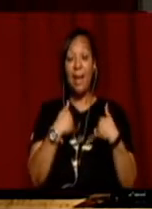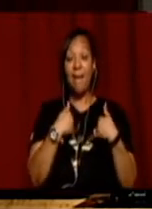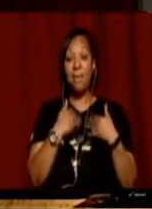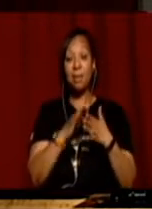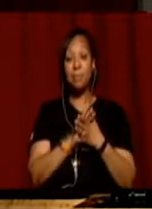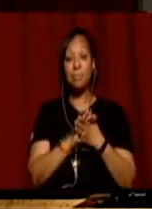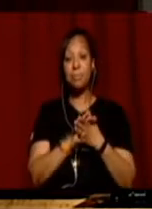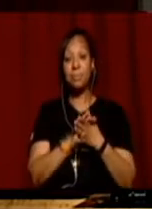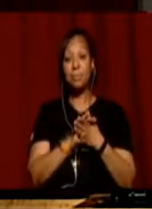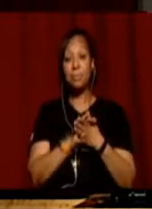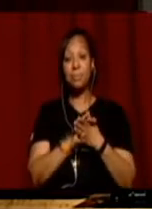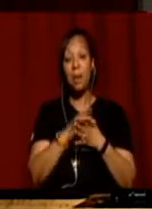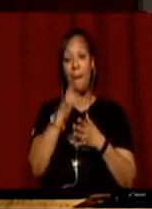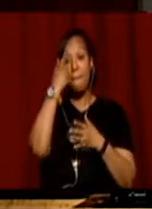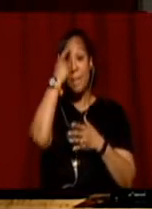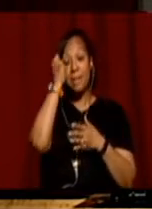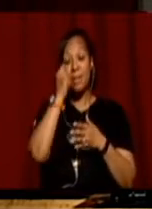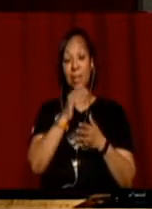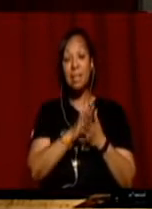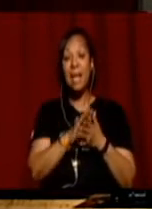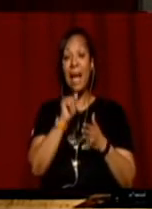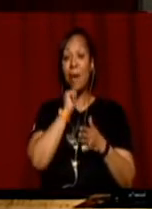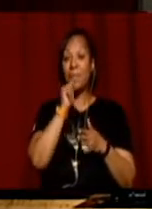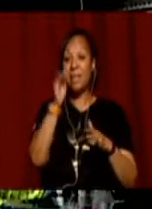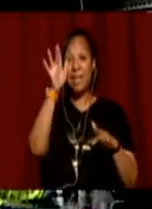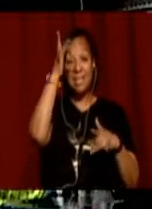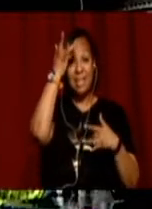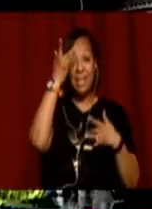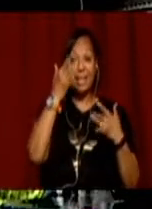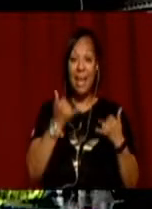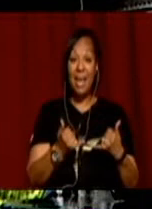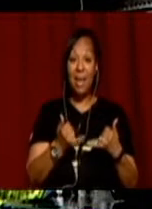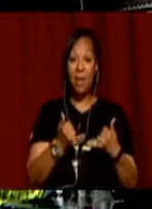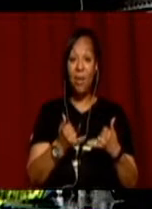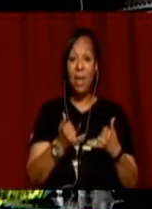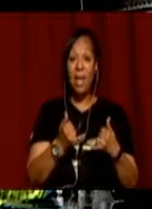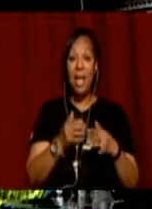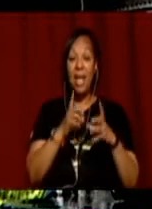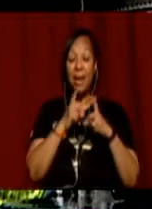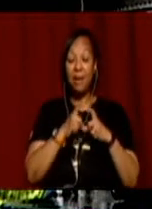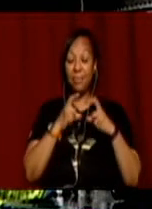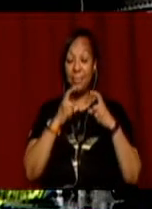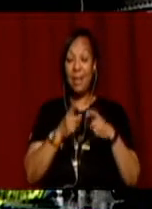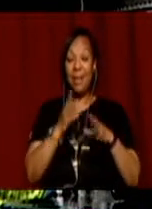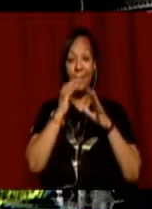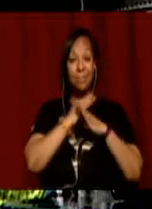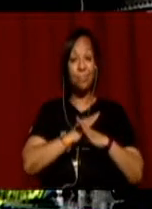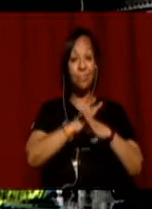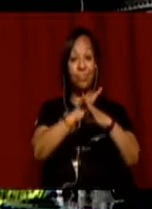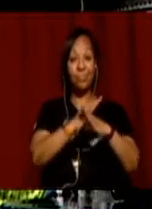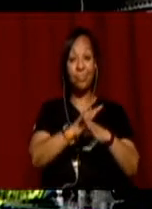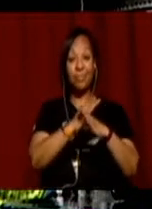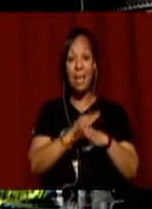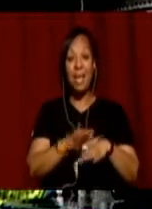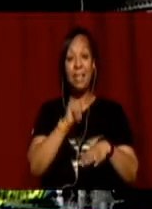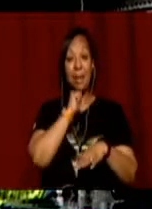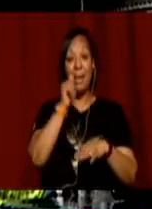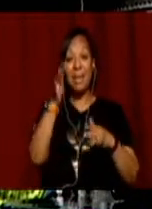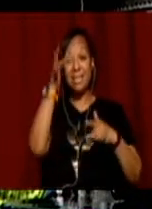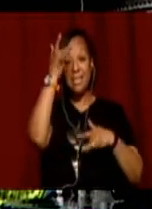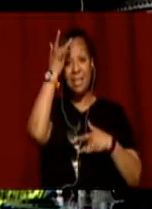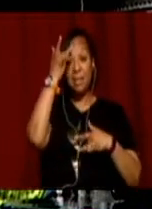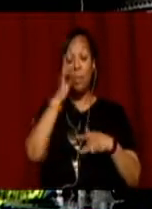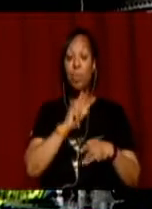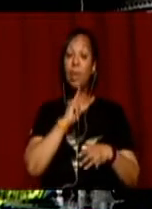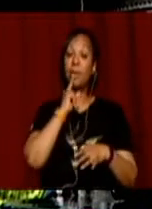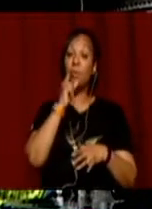so because I was negative then, I walk around with a false sense of security that I'm negative, when in